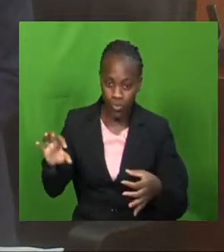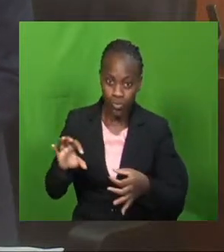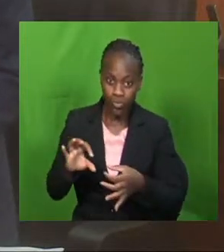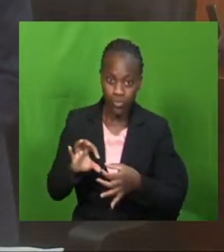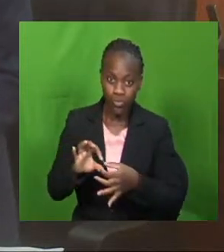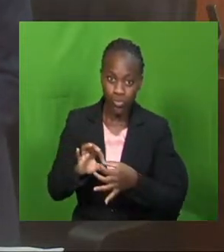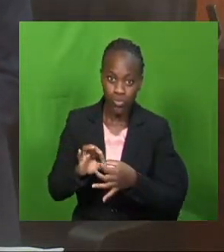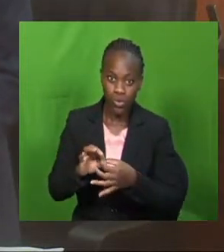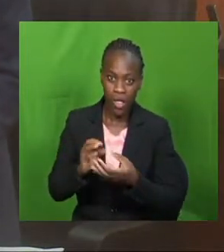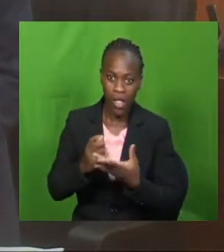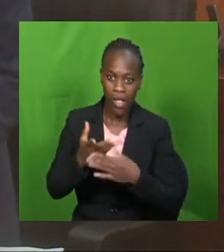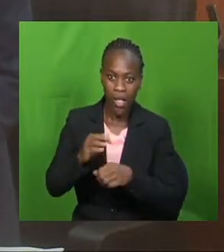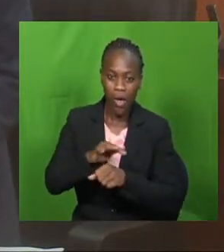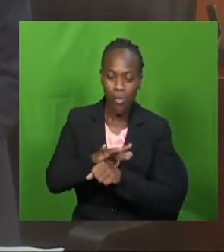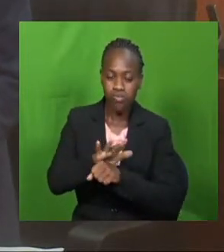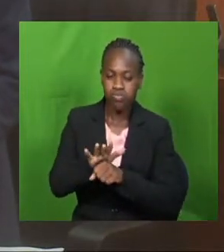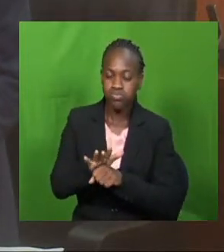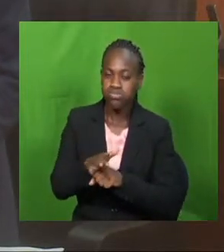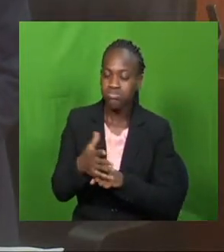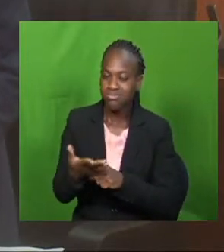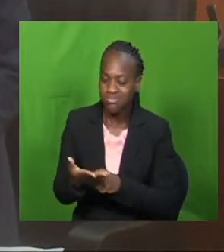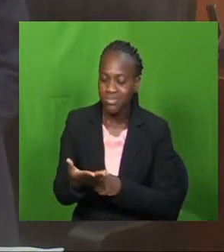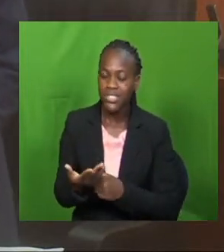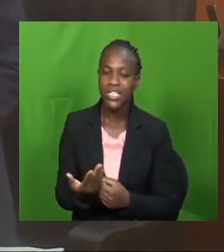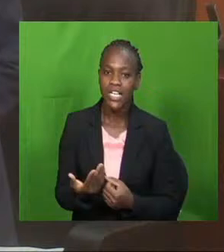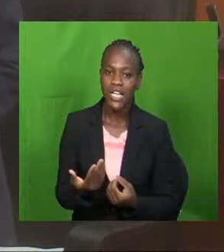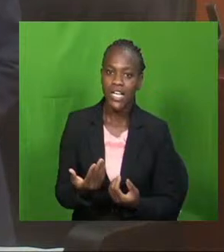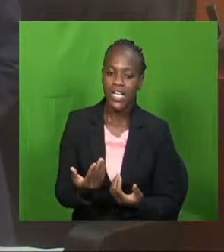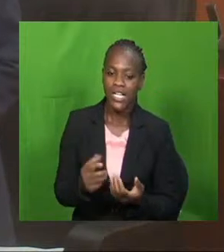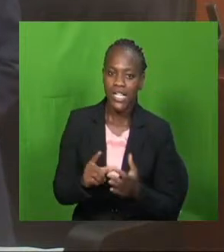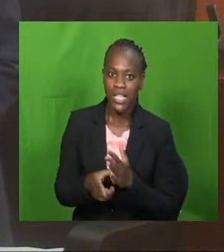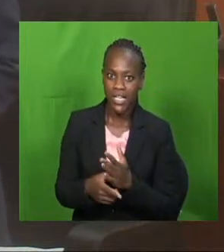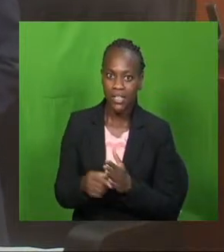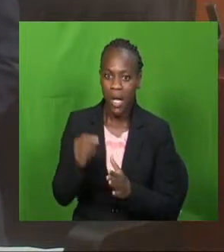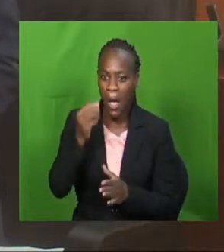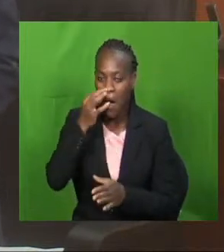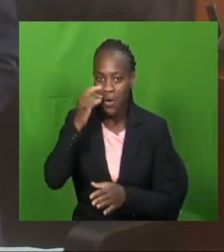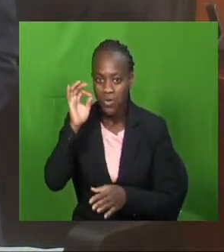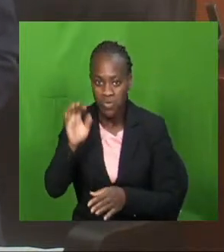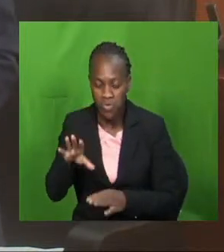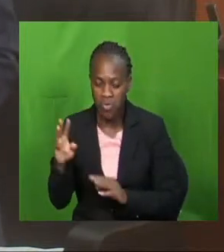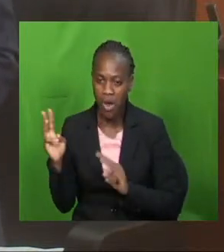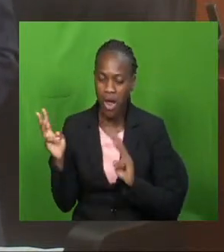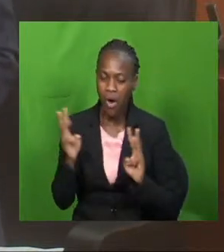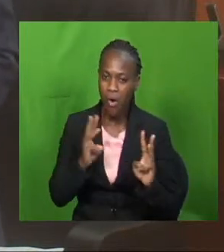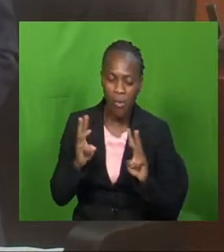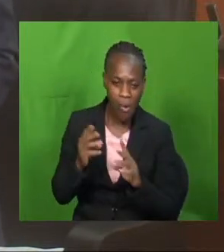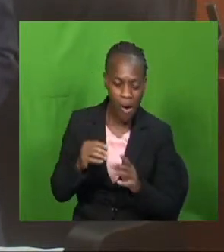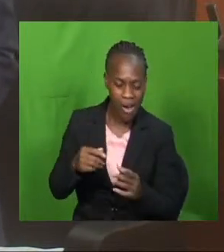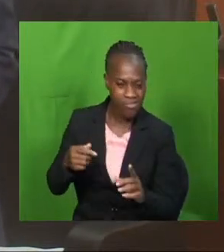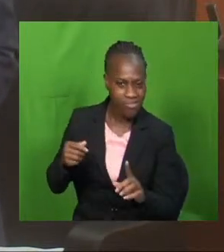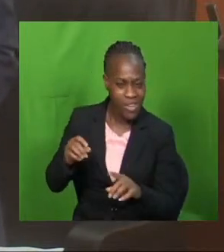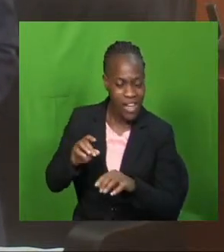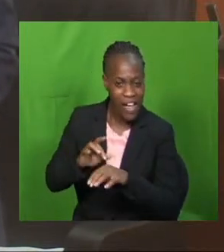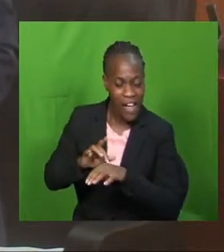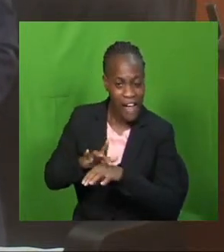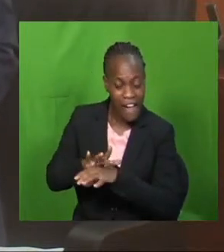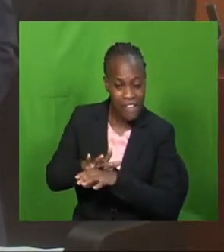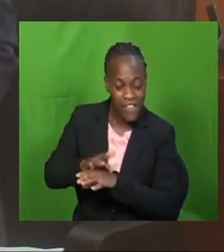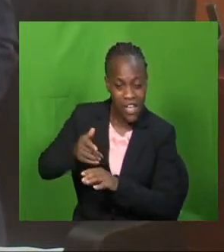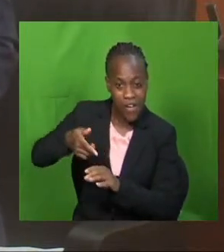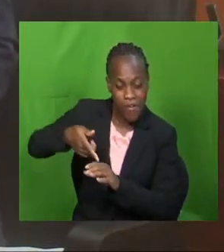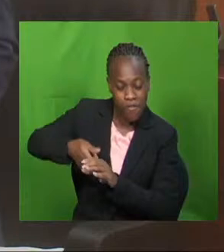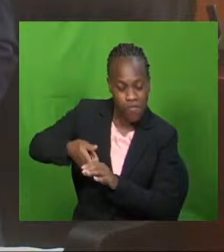entered the war in Ukraine, which is affecting food, fuel, and steel prices, as well as